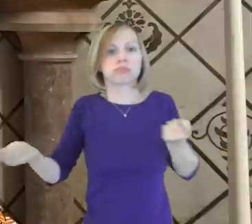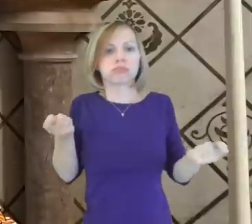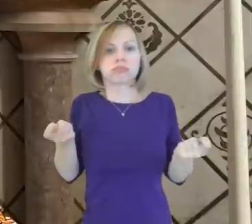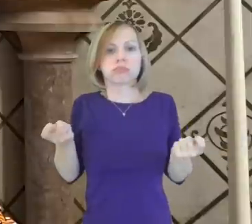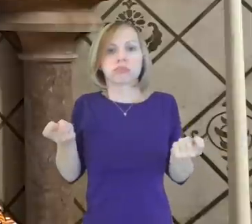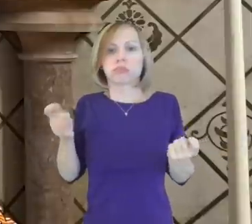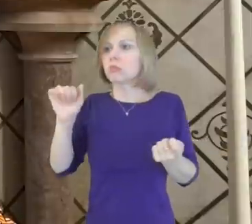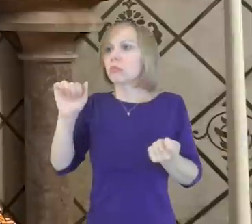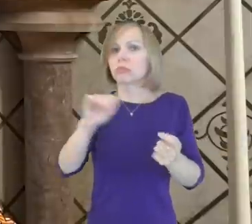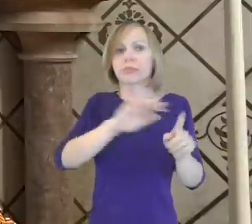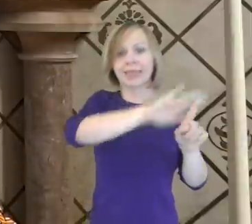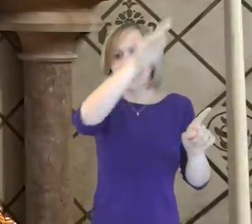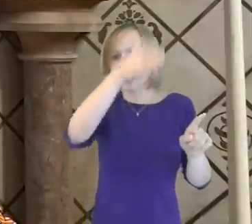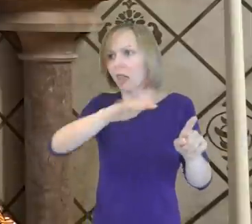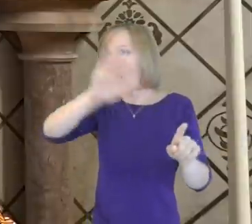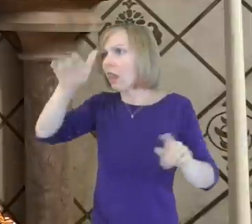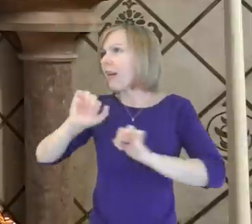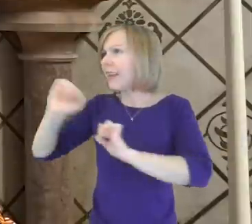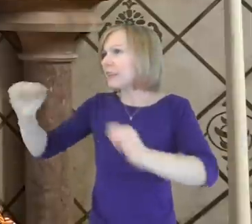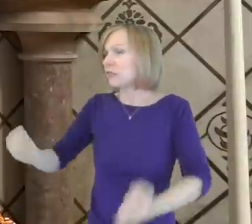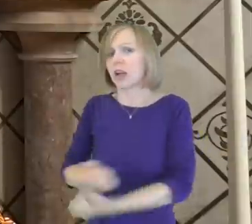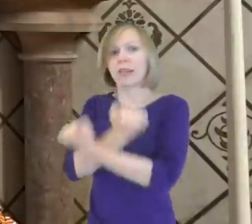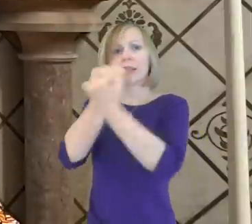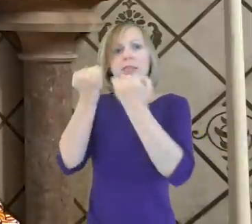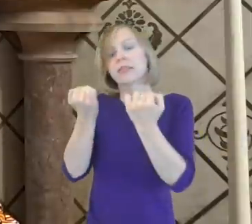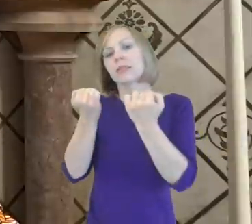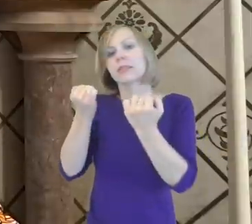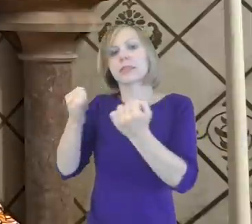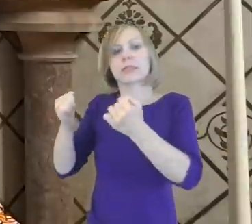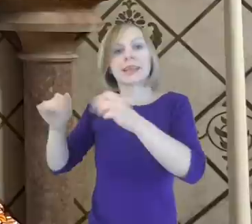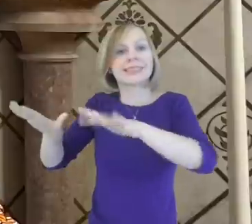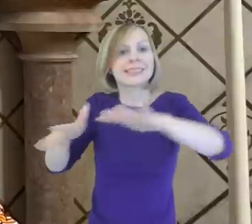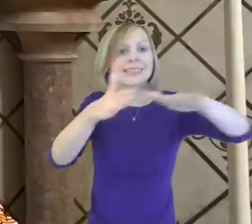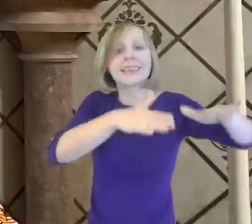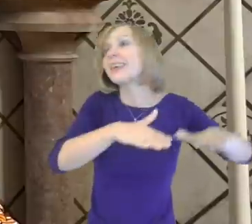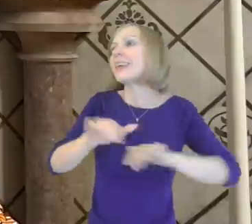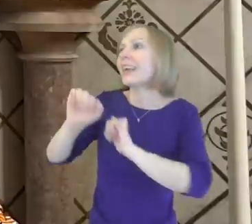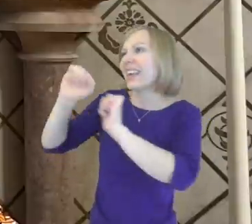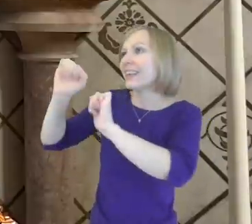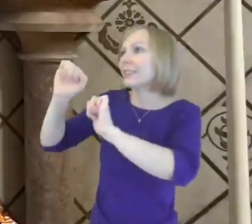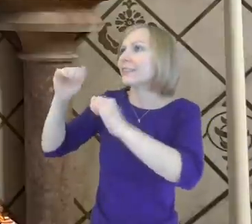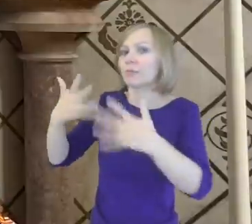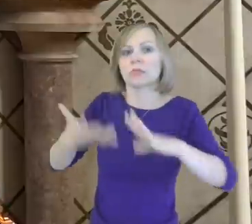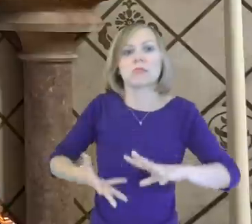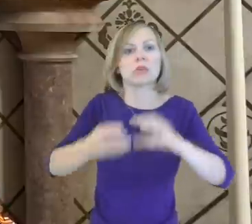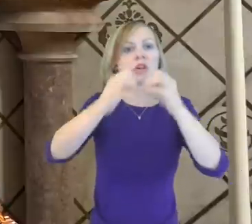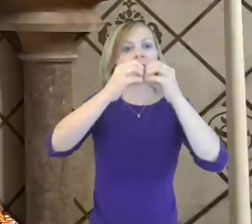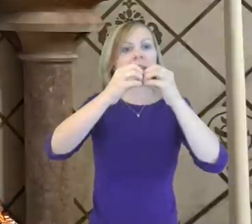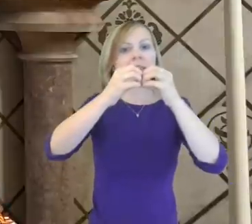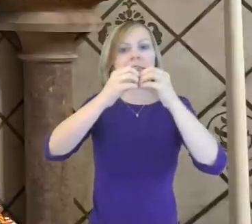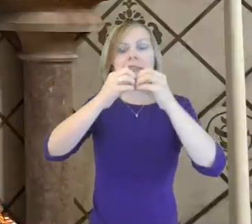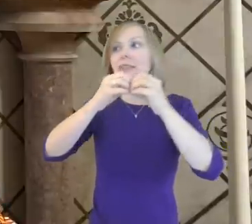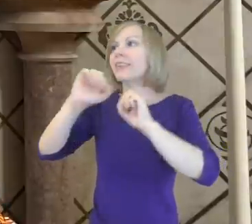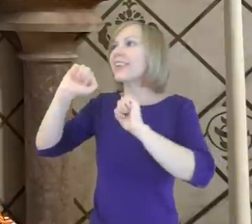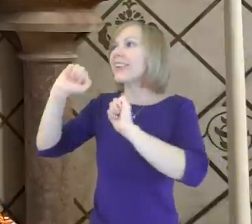and the strength of the hills is his also. The sea is his, and he made it, and